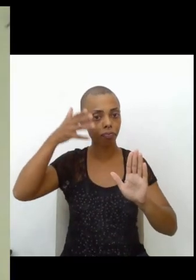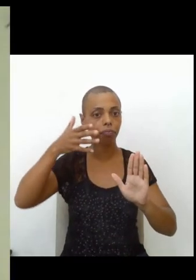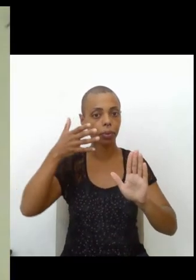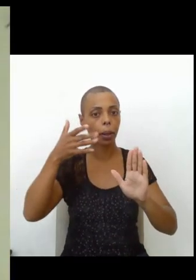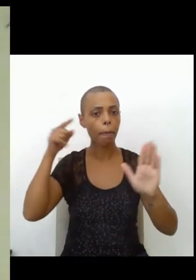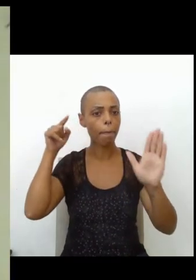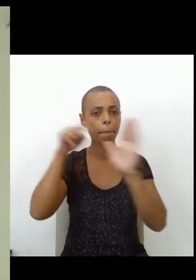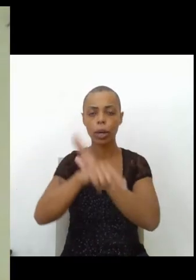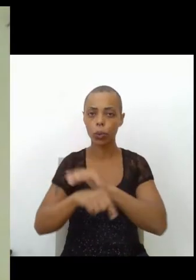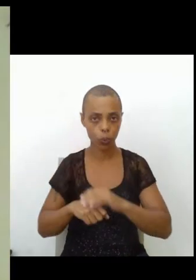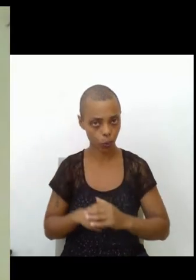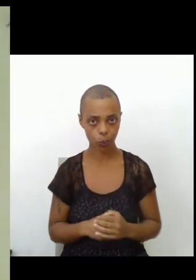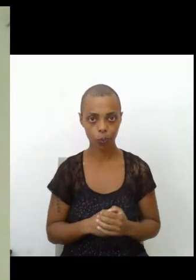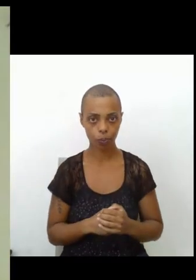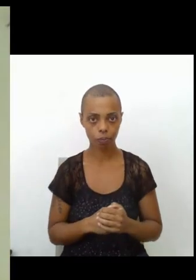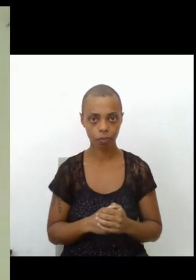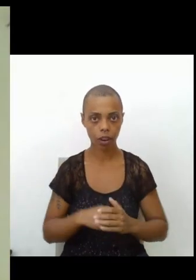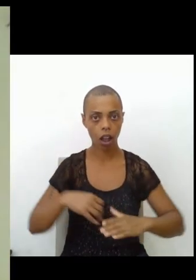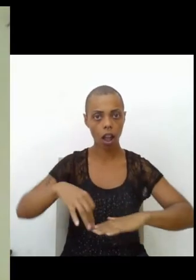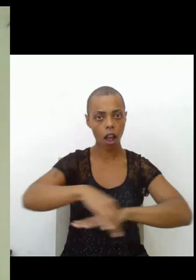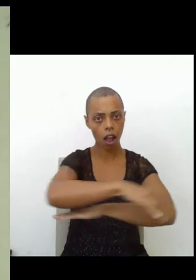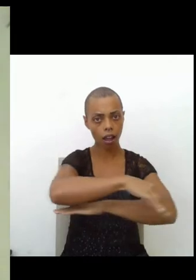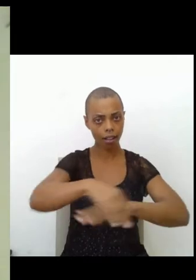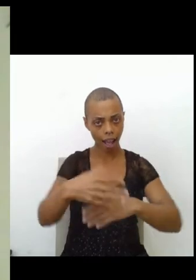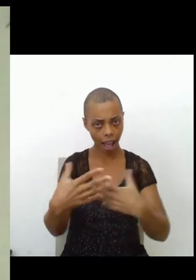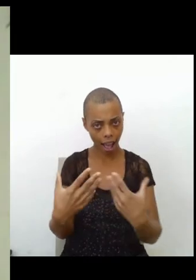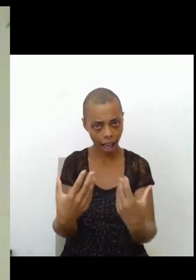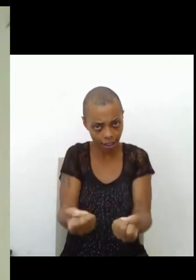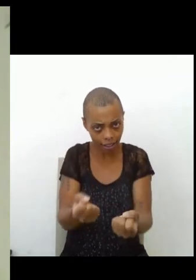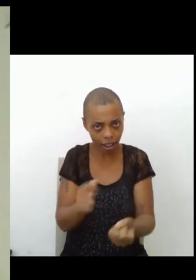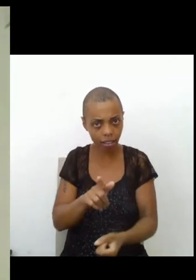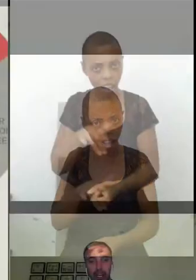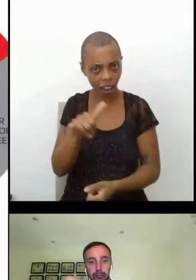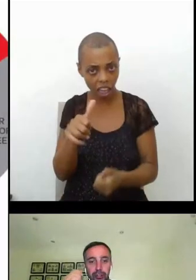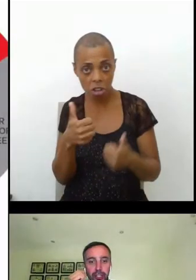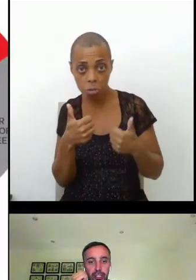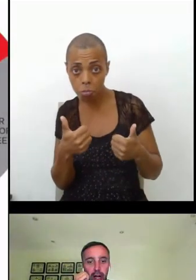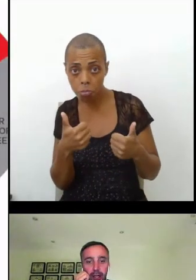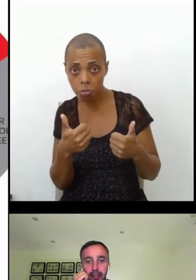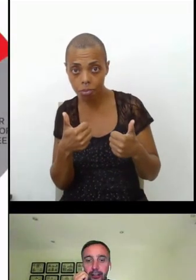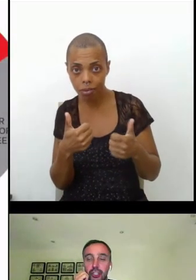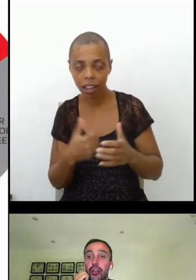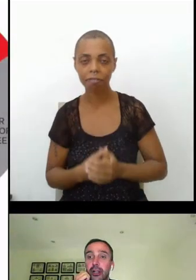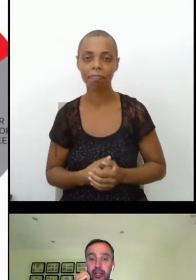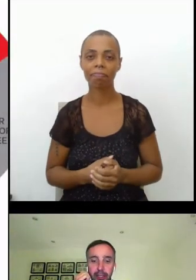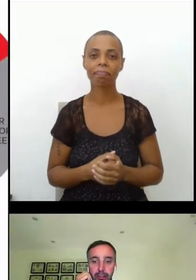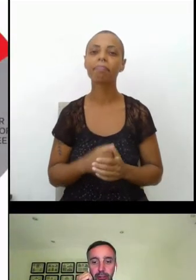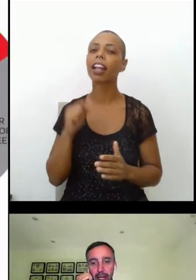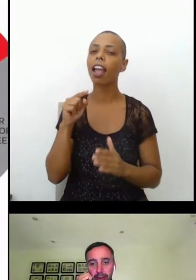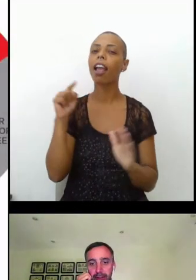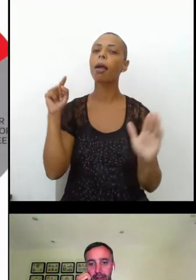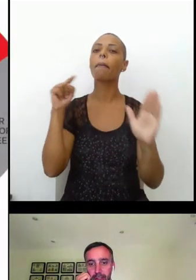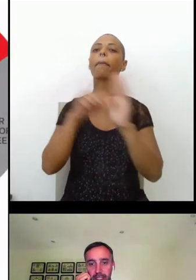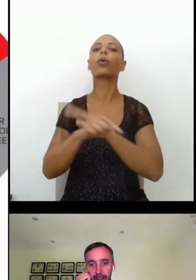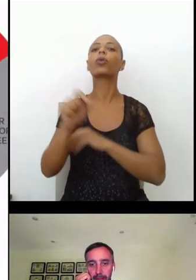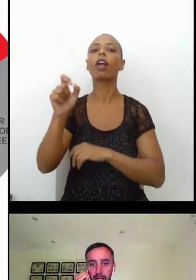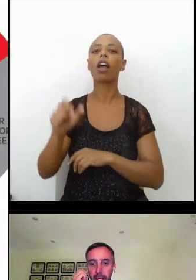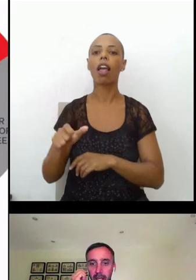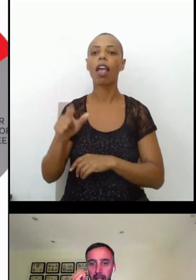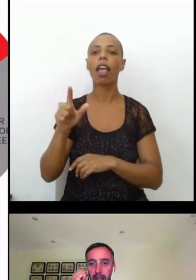architecture gay friendly this question was asked by the British Architects journal in